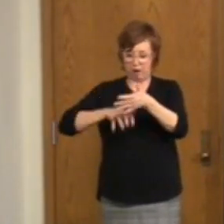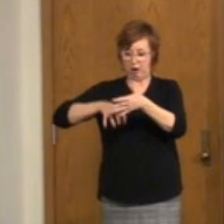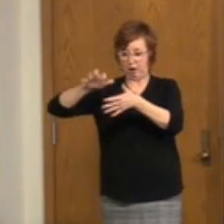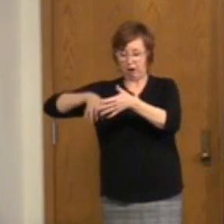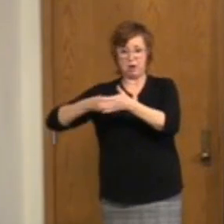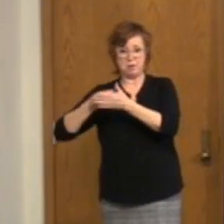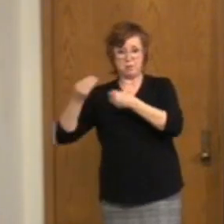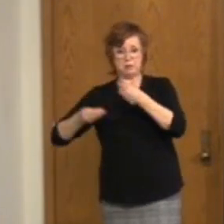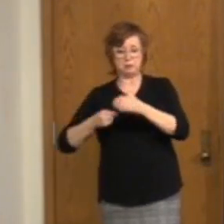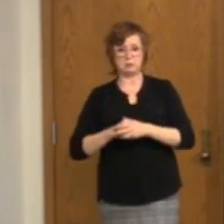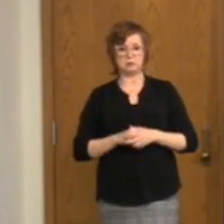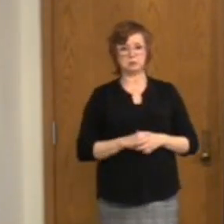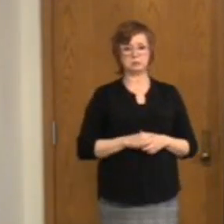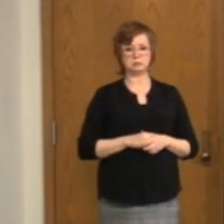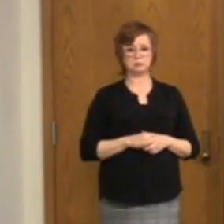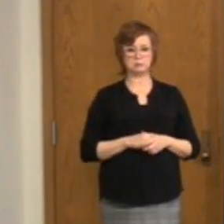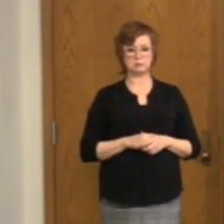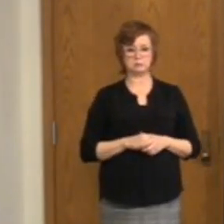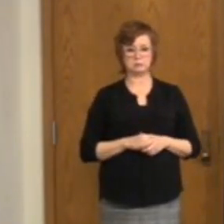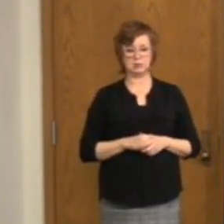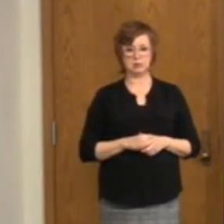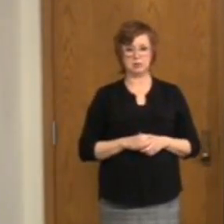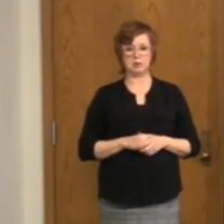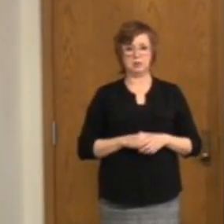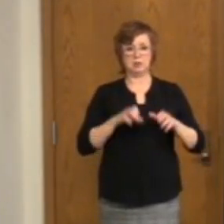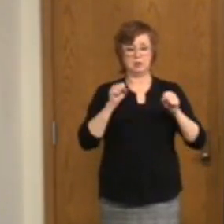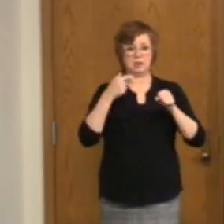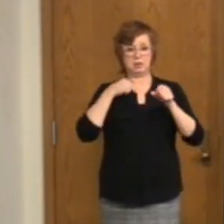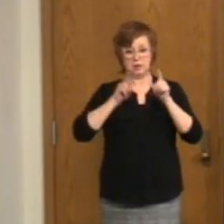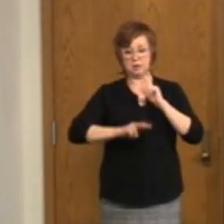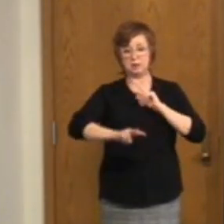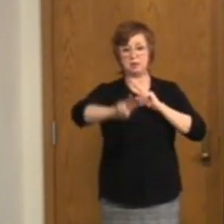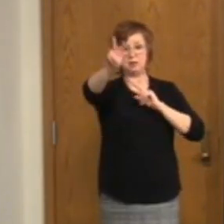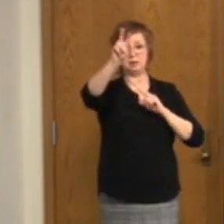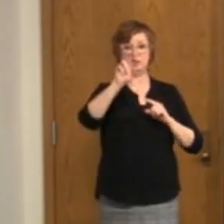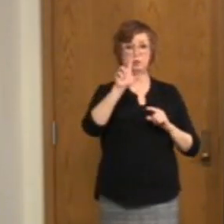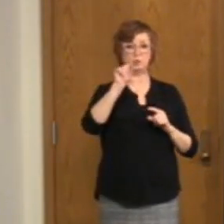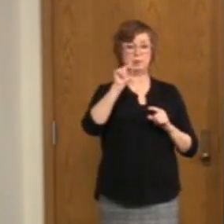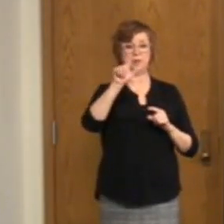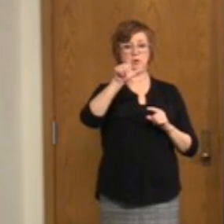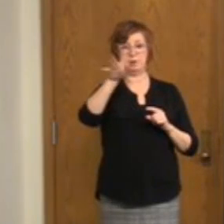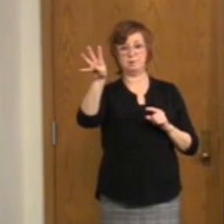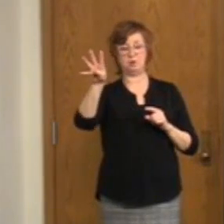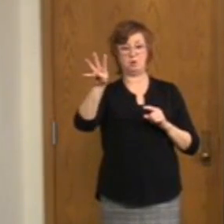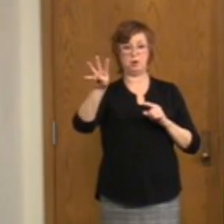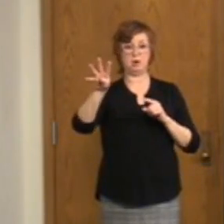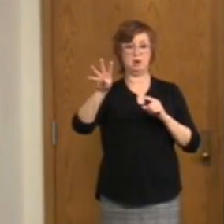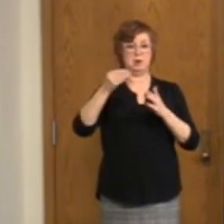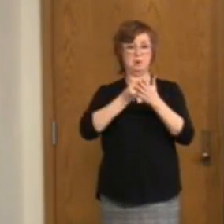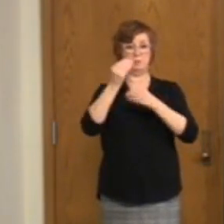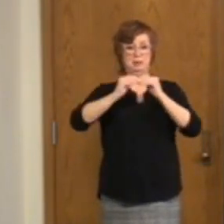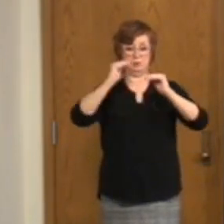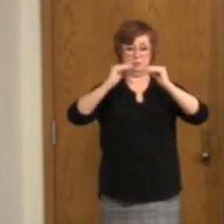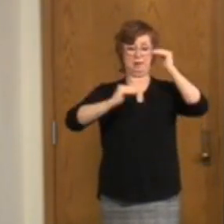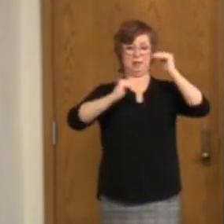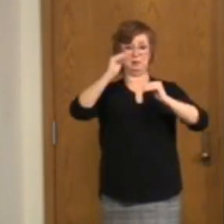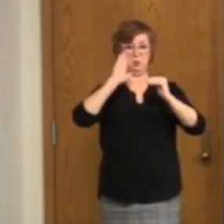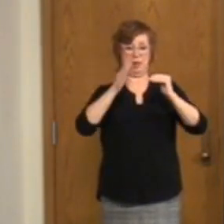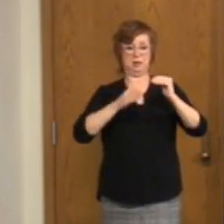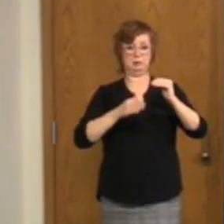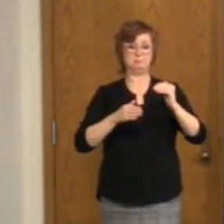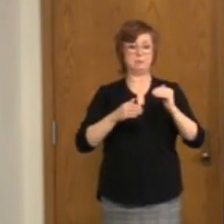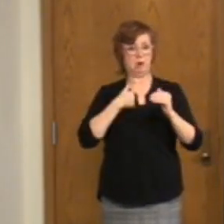I want to balance the budget by 2024? Absolutely. Will we be able to balance the budget by